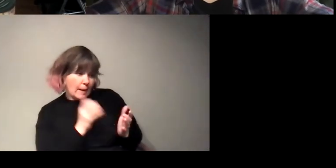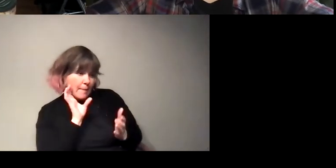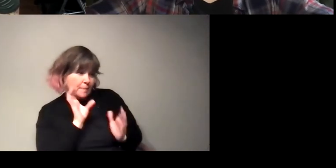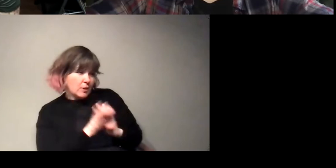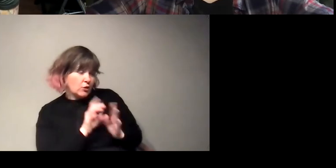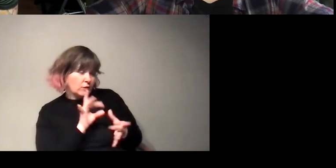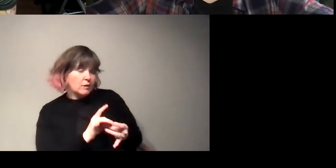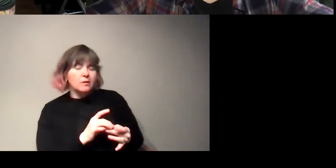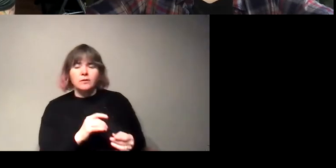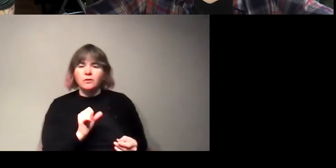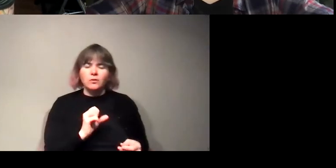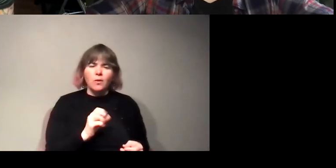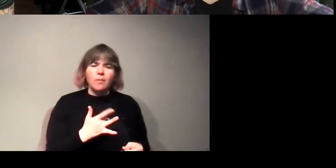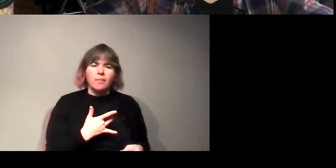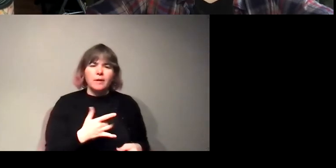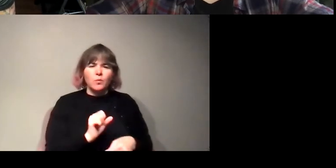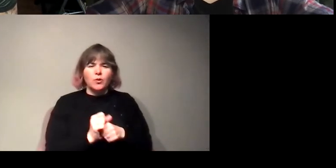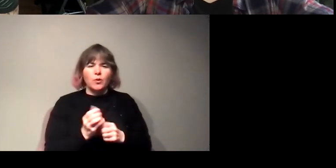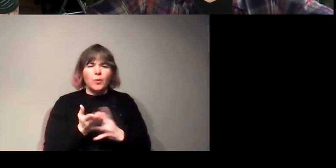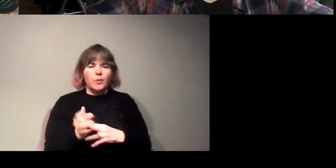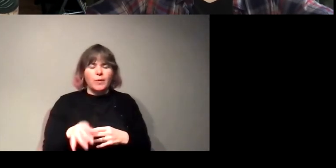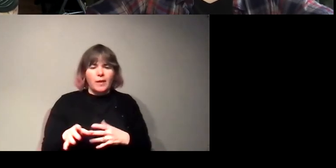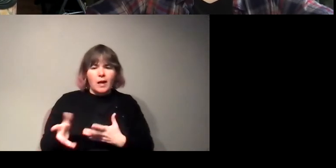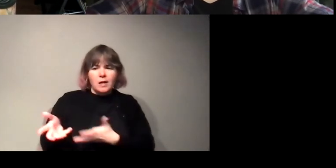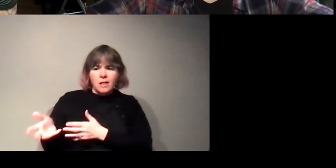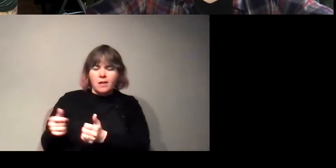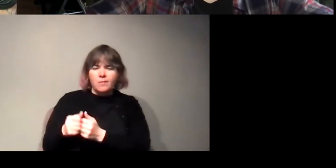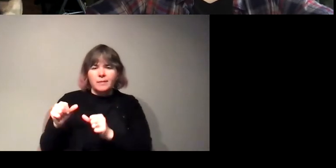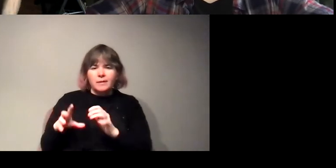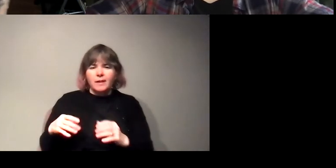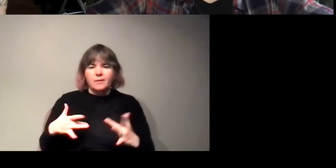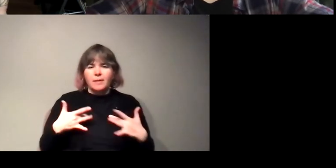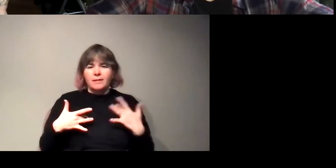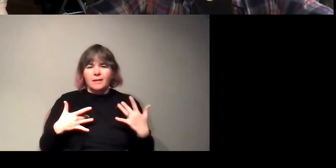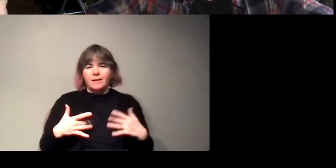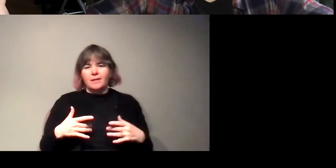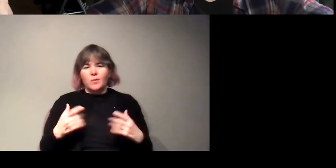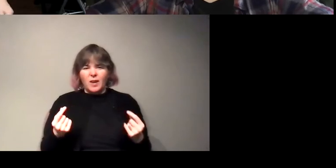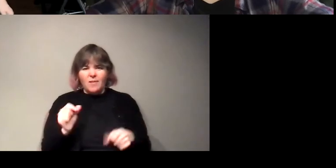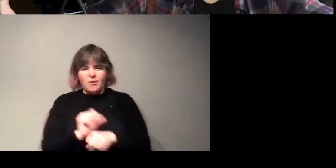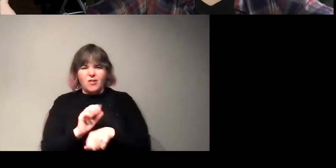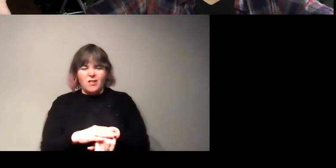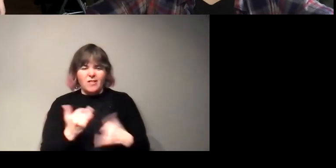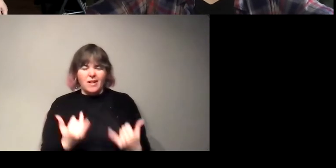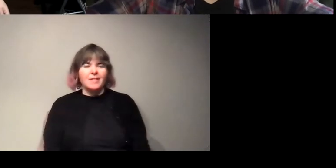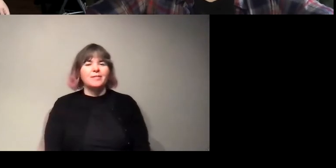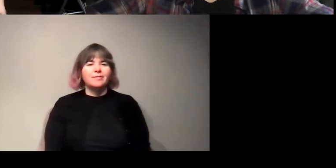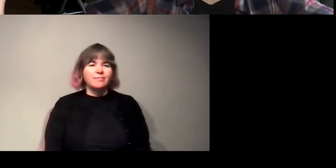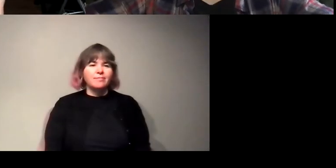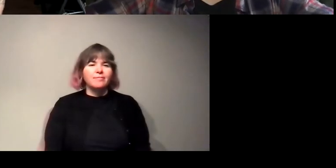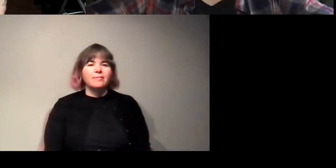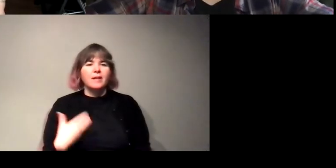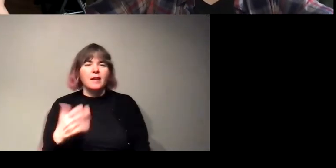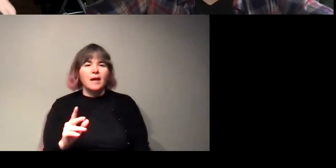I actually get a lot of really cool work through that path. And I'm excited about the projects I'm working on right now. Awesome. The next question is